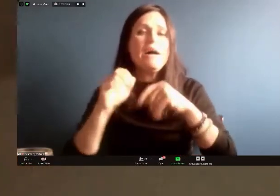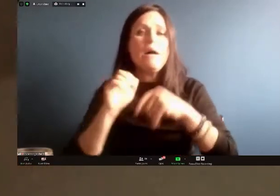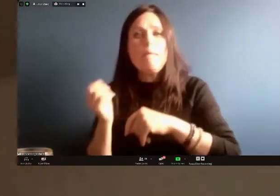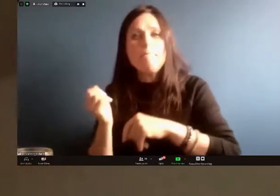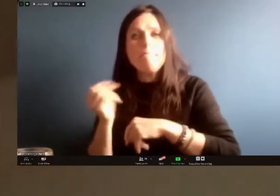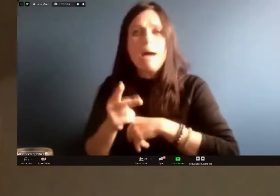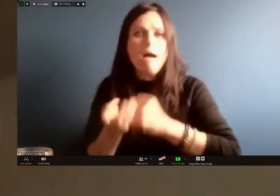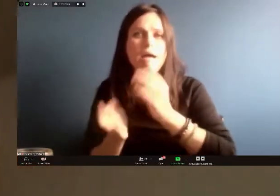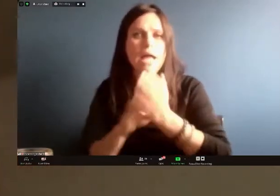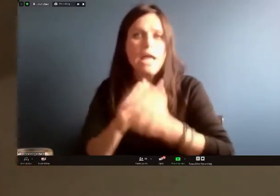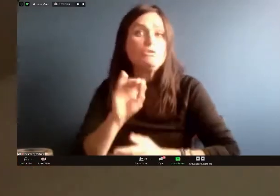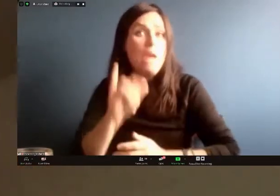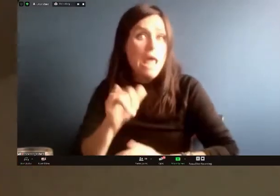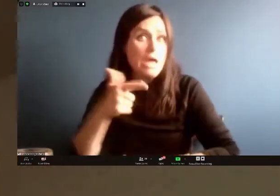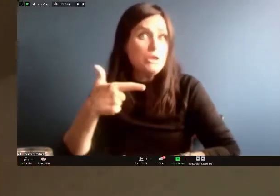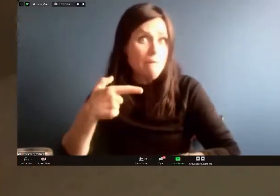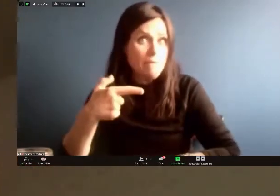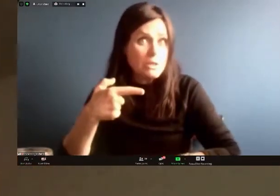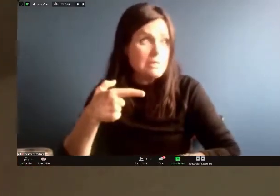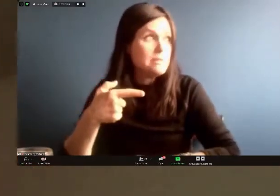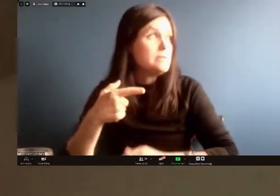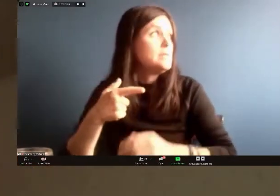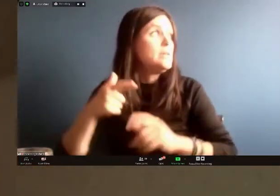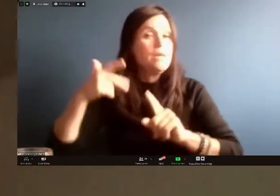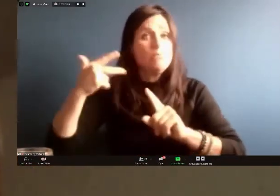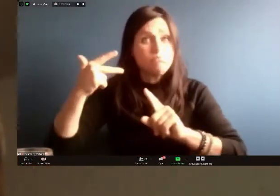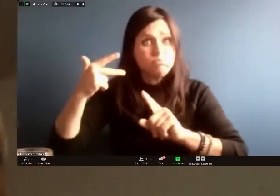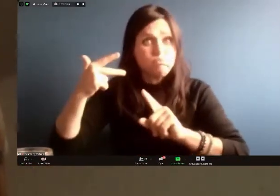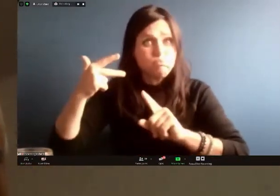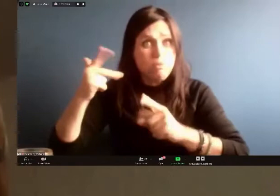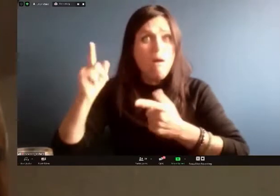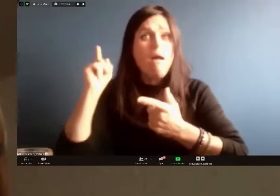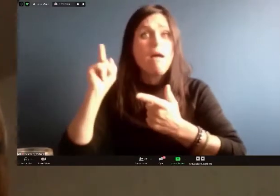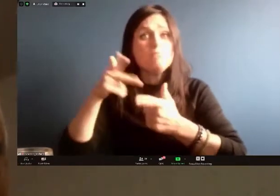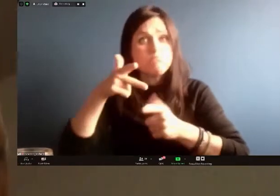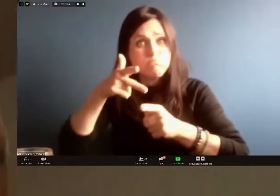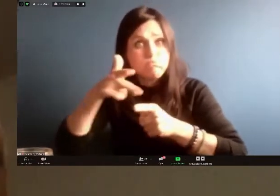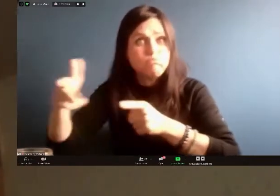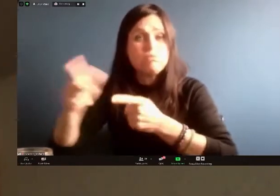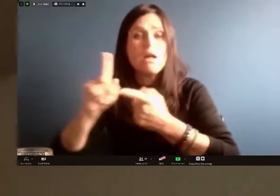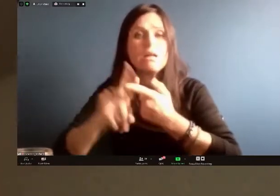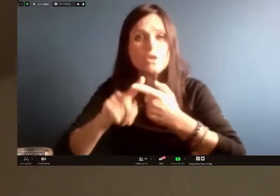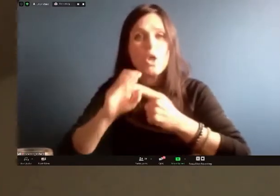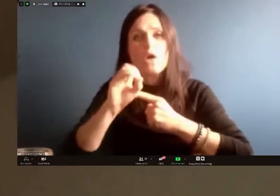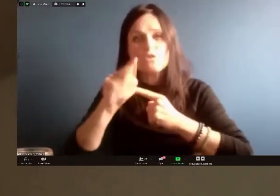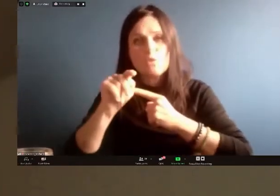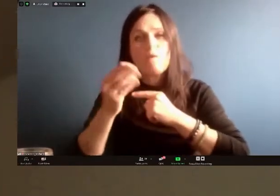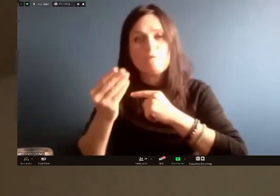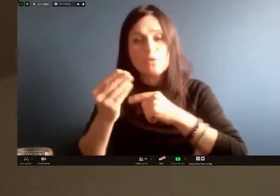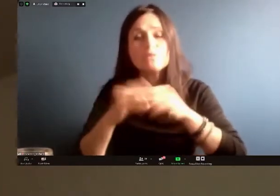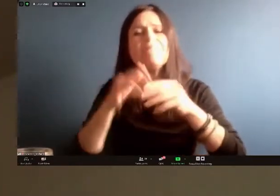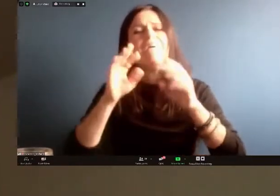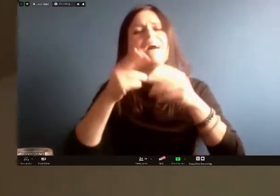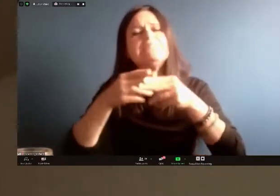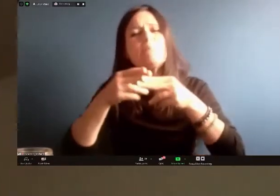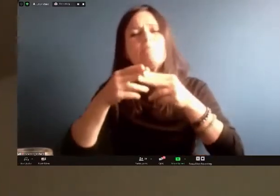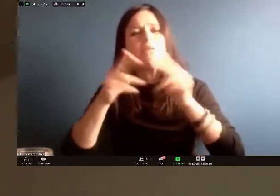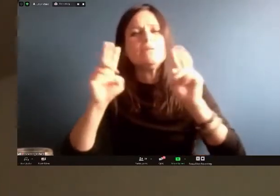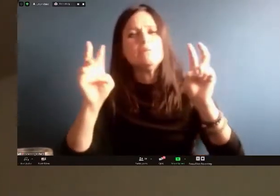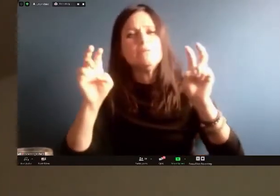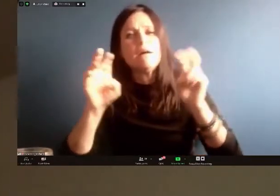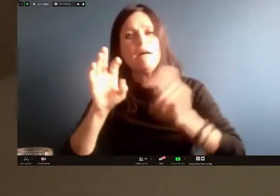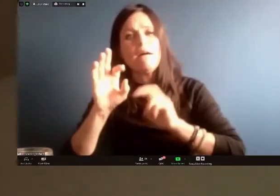21st. And we shoot until October 14th. So, and that's called Family Law. And it will be on